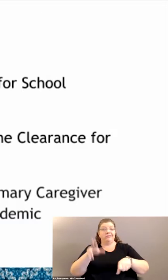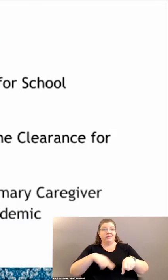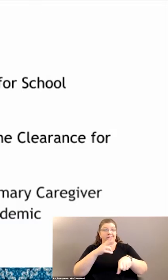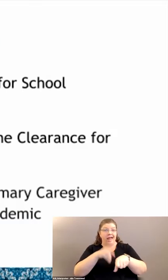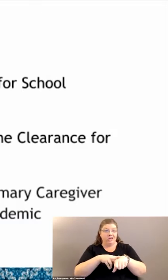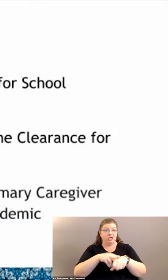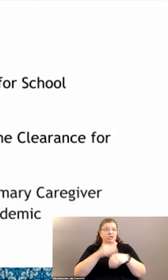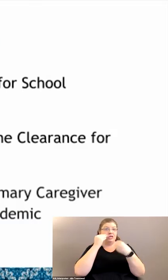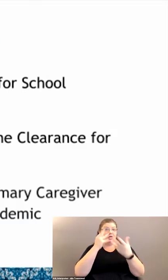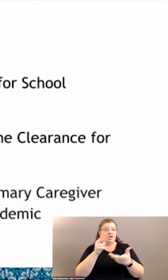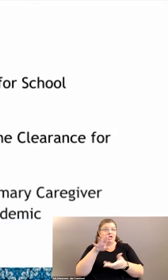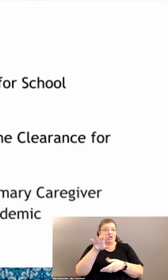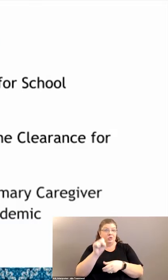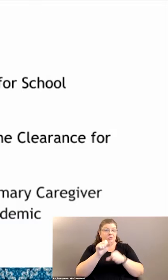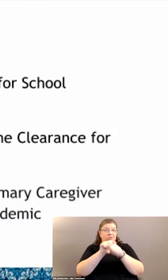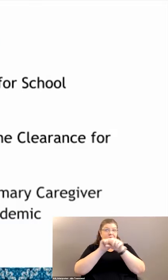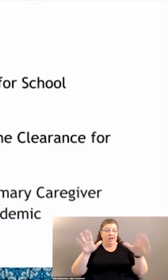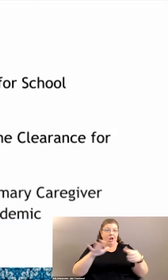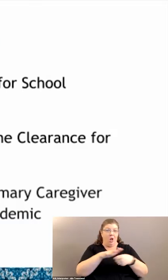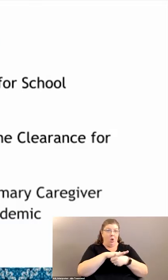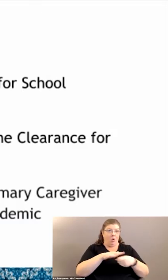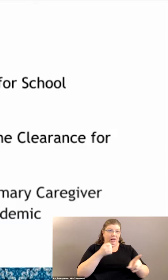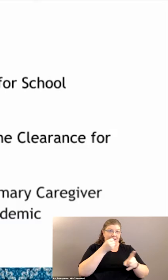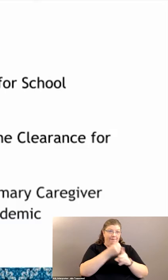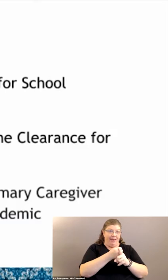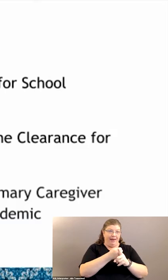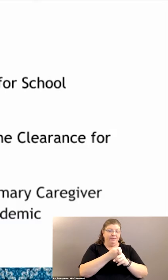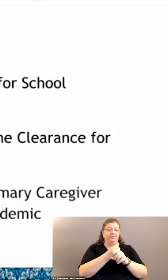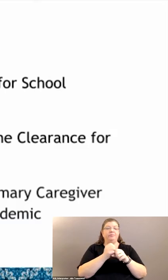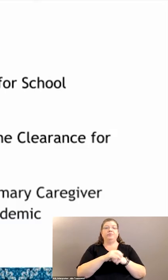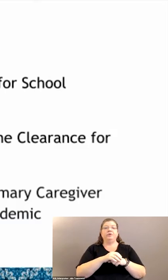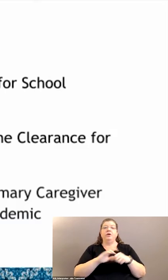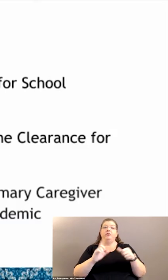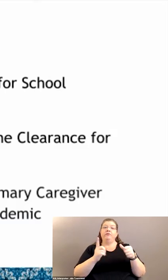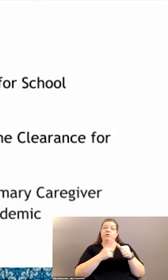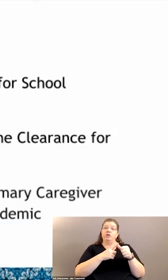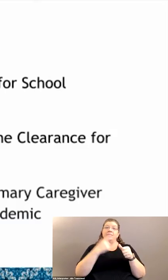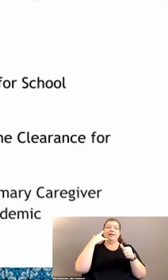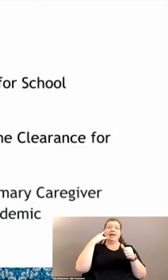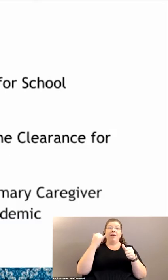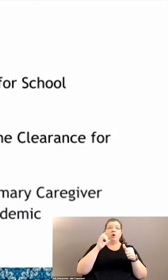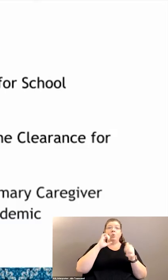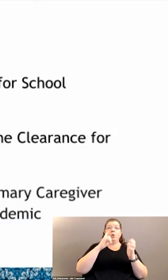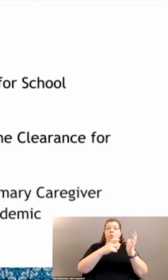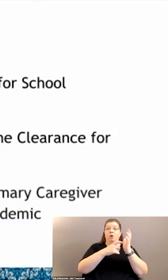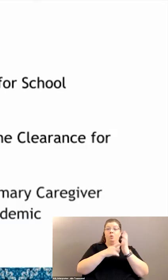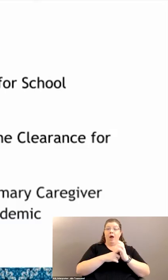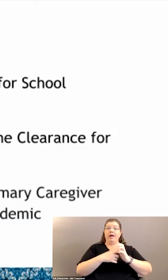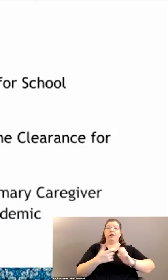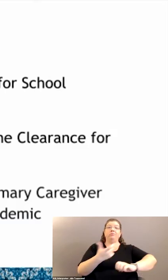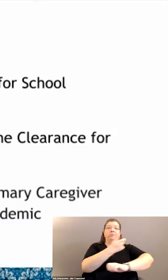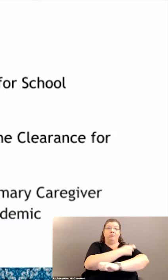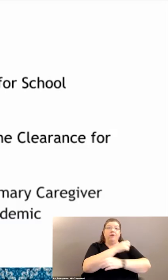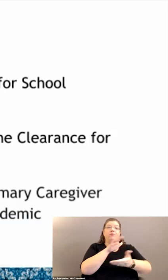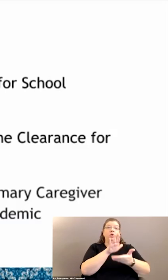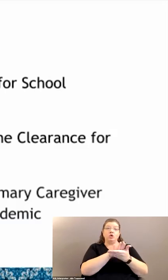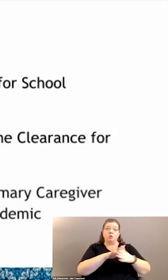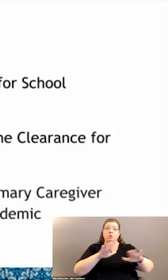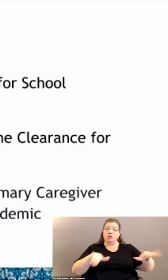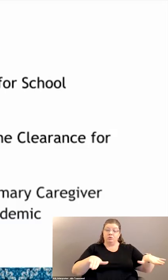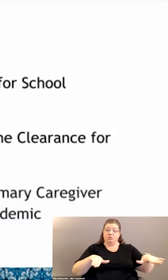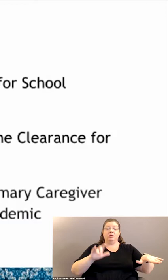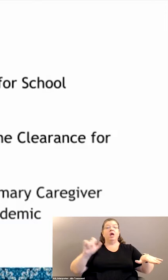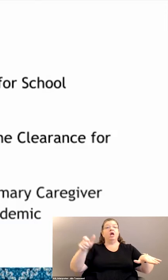impacts us locally first california is going to require coveted vaccines for school children governor